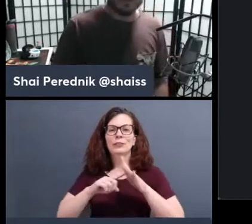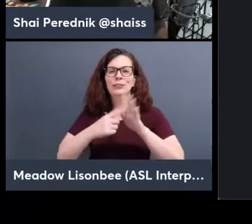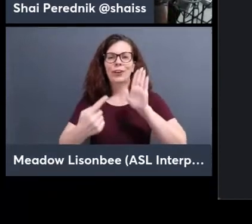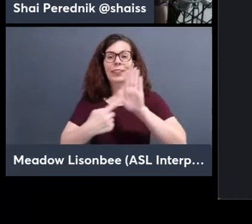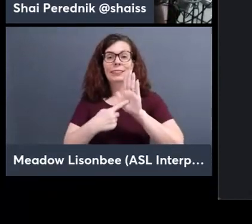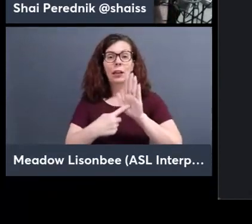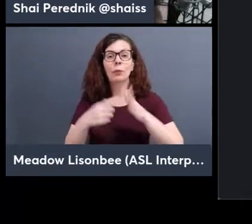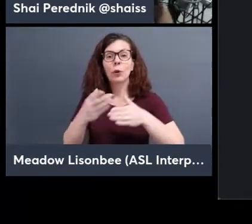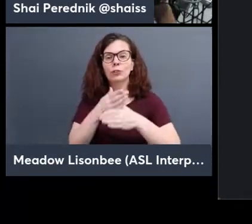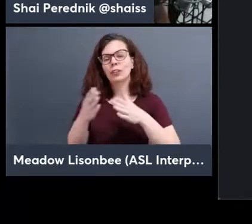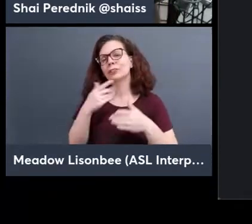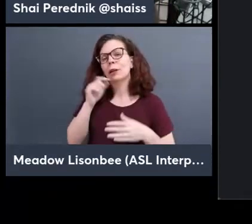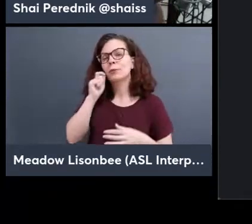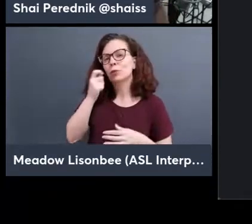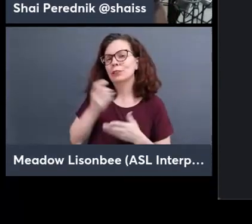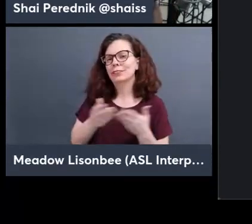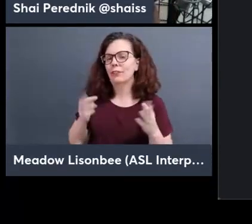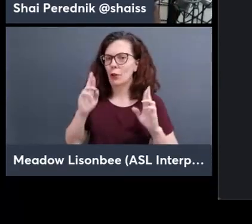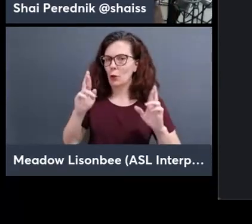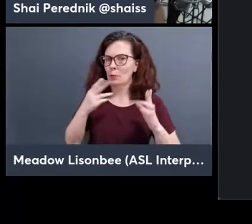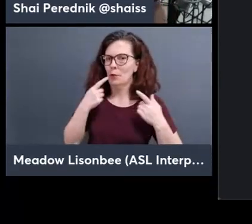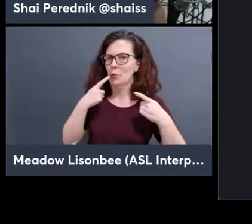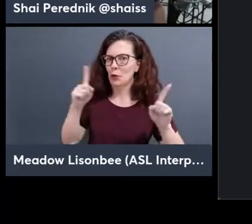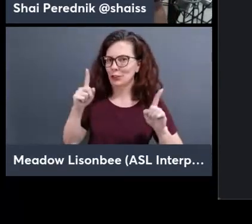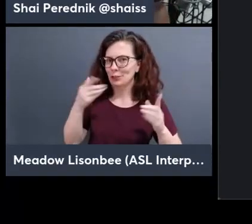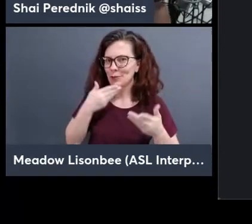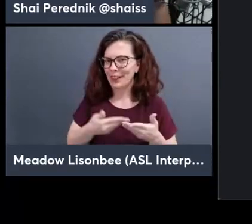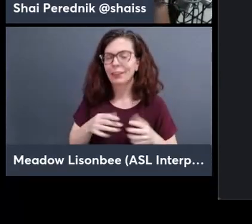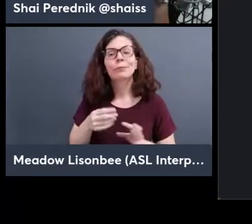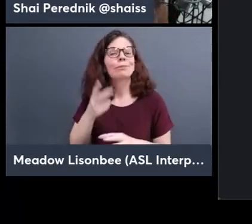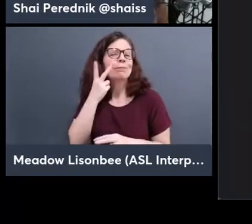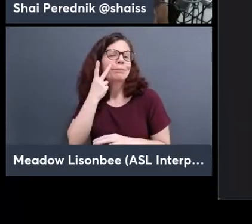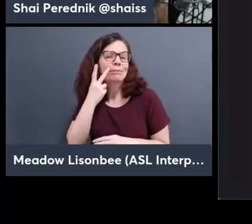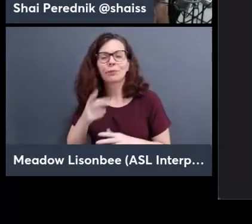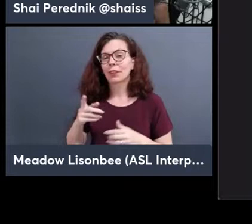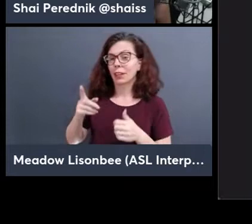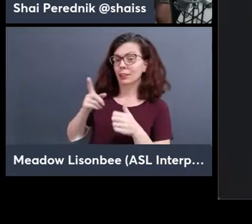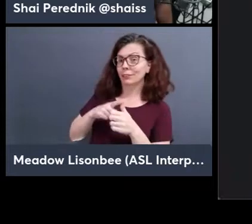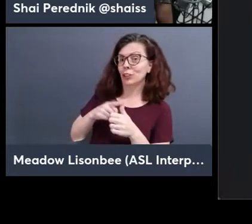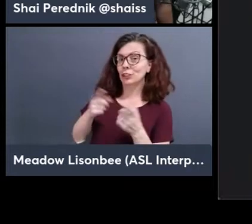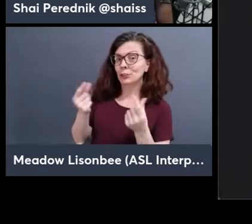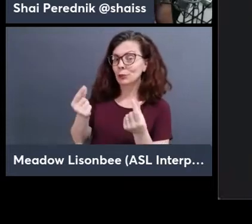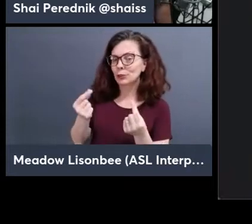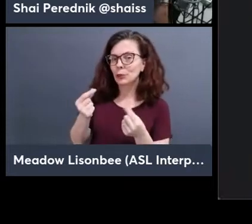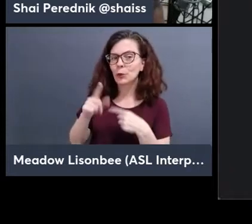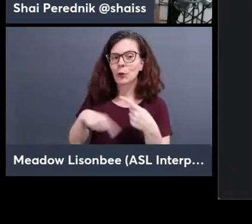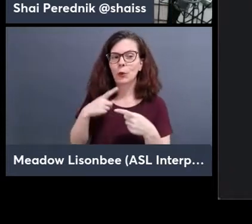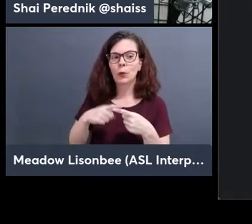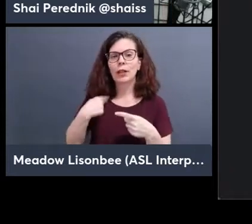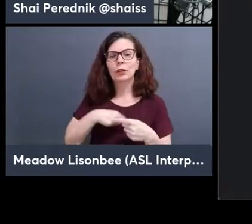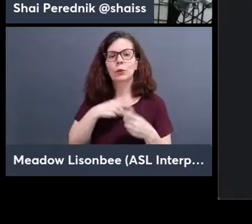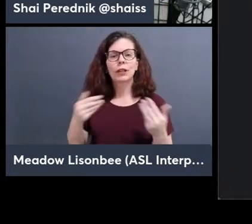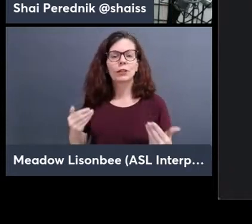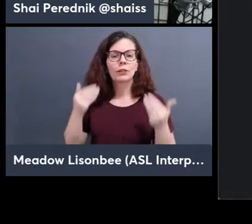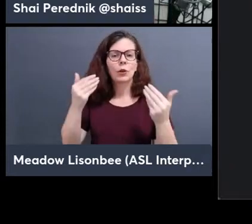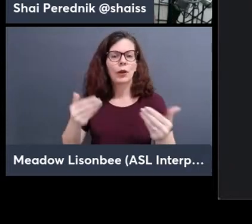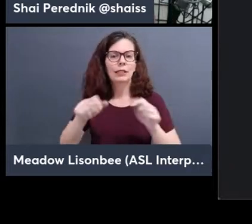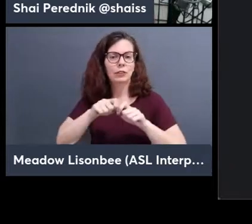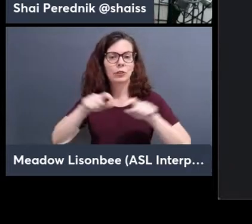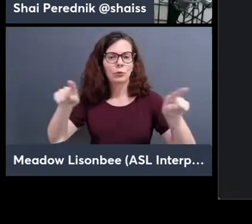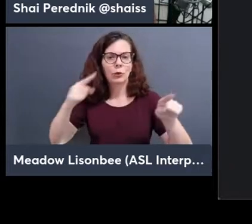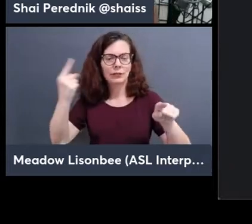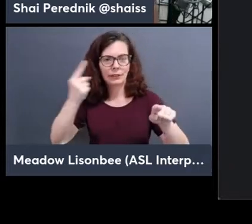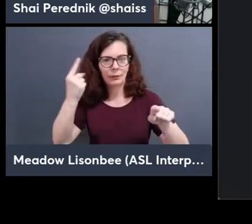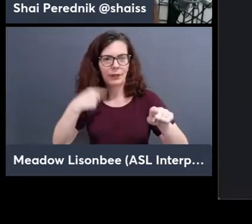this cool stuff. Hopefully things work well. Let's see, right? So first thing that we're going to do when we go ahead and want to deploy something, right? We need to